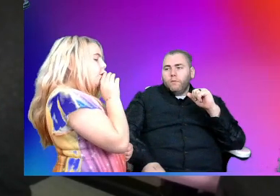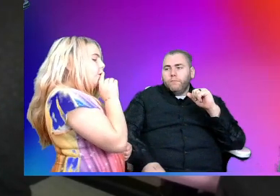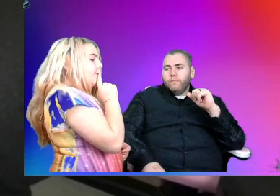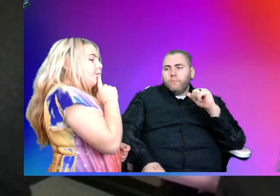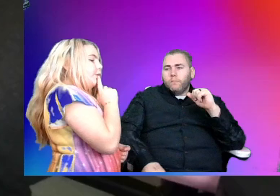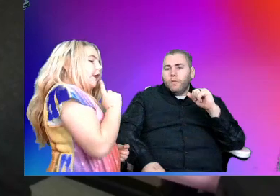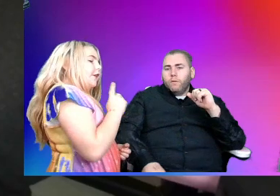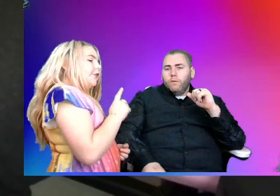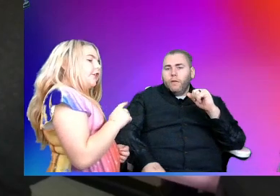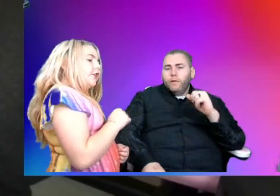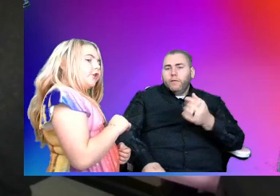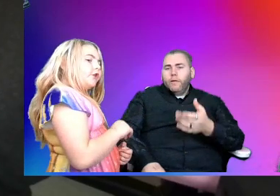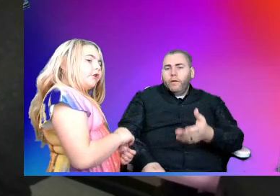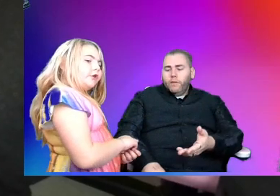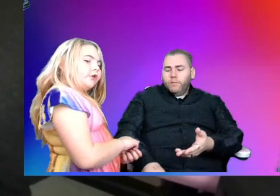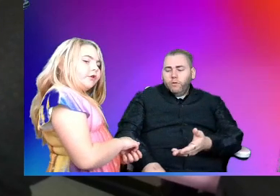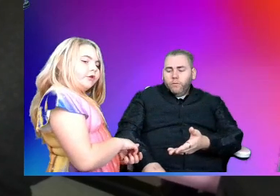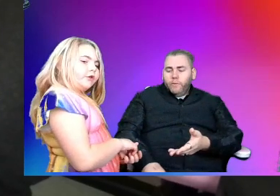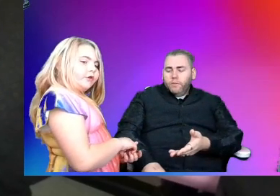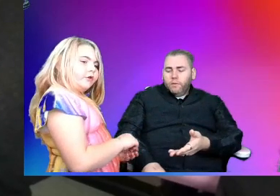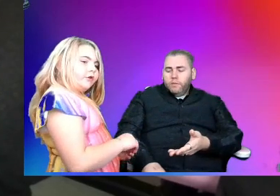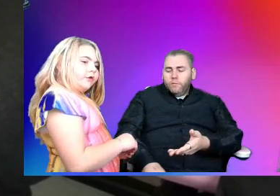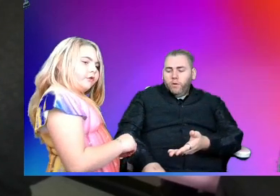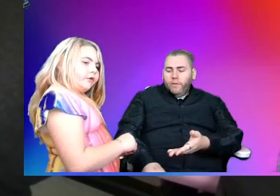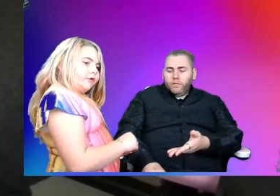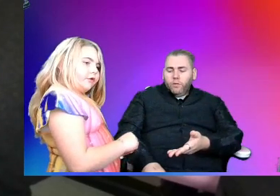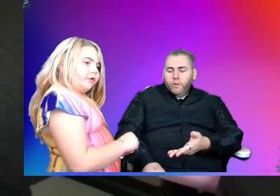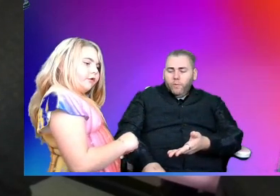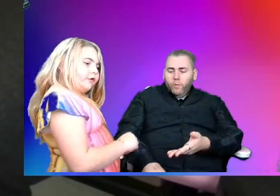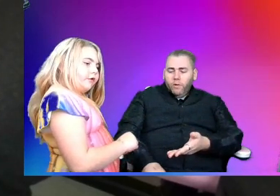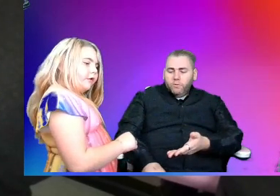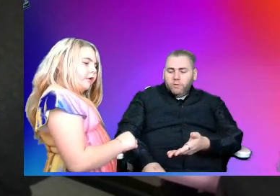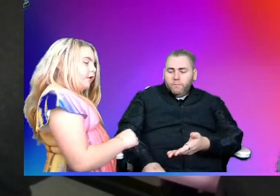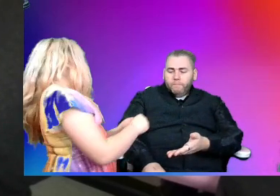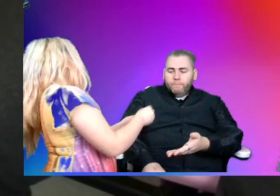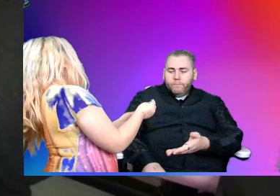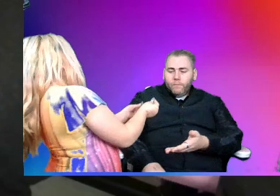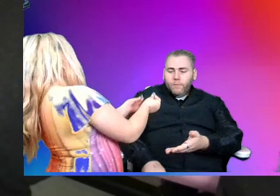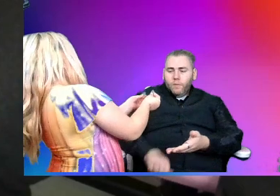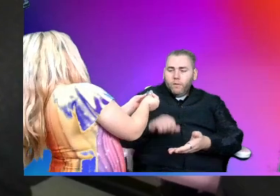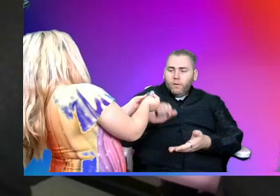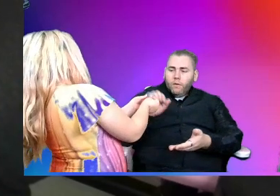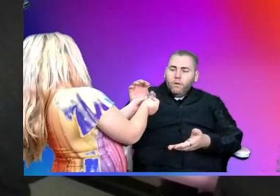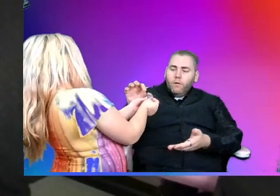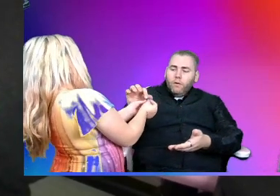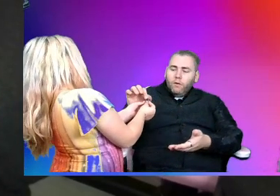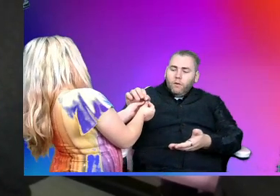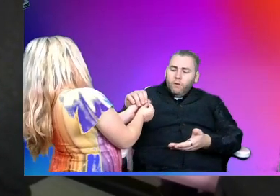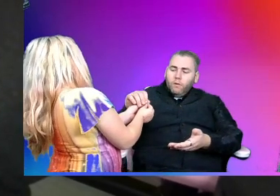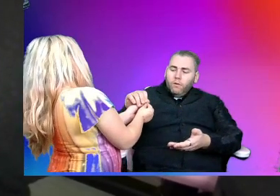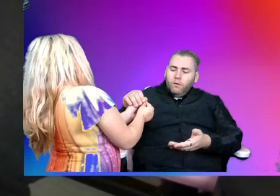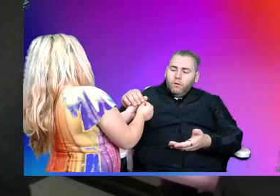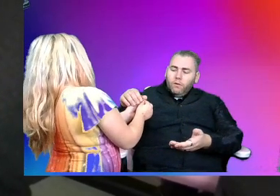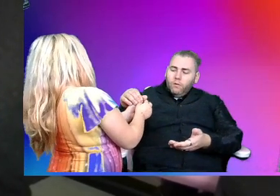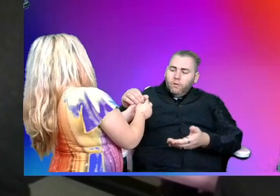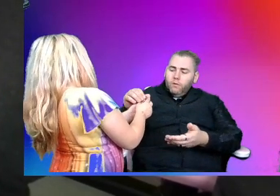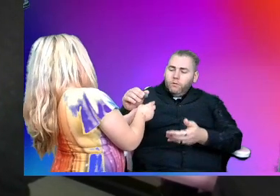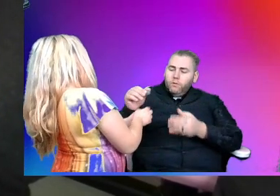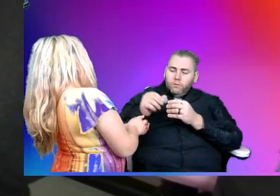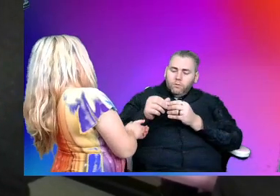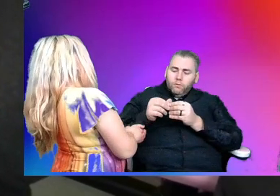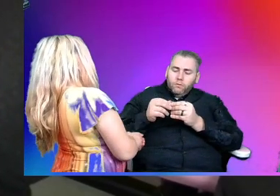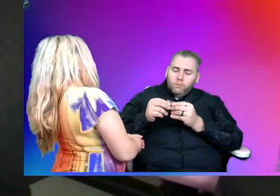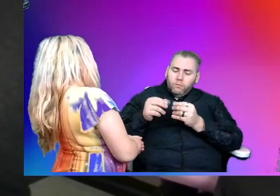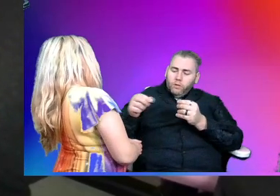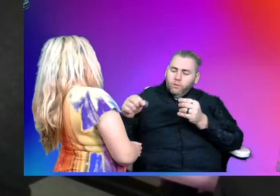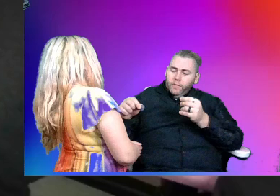Dada. Here, let's learn a piece of some coin magic. You wanna hand me one of those? You gave me these because they didn't fit into so,